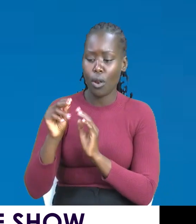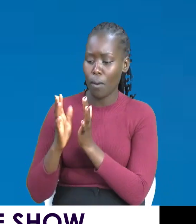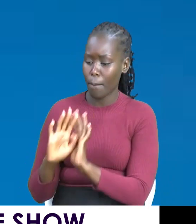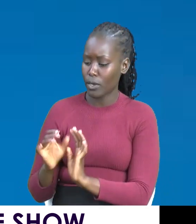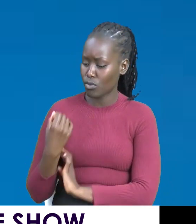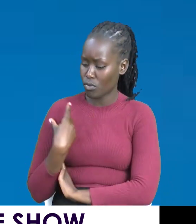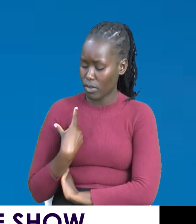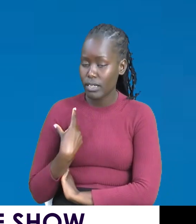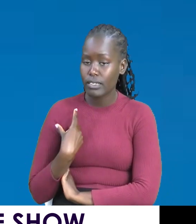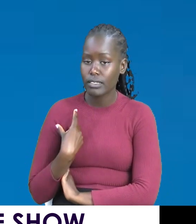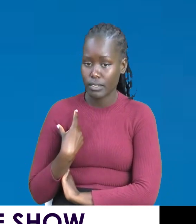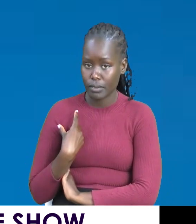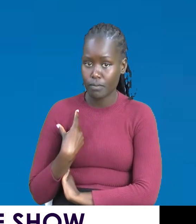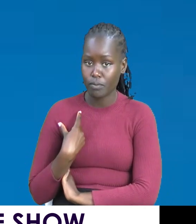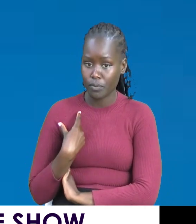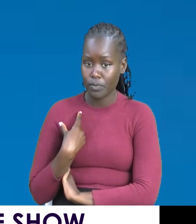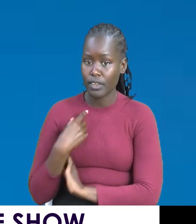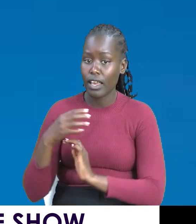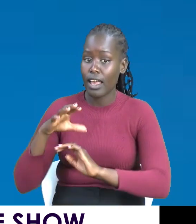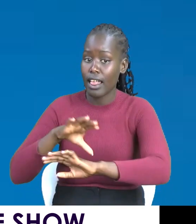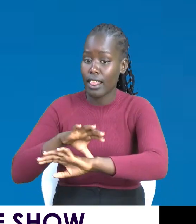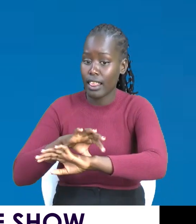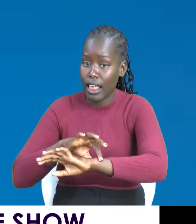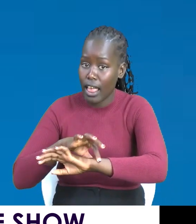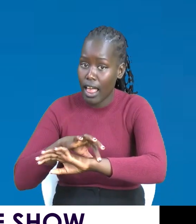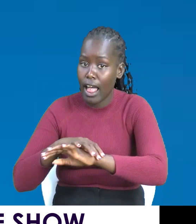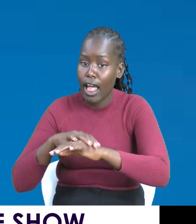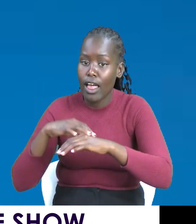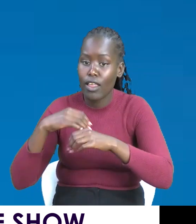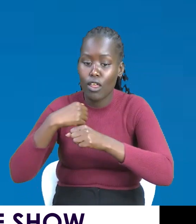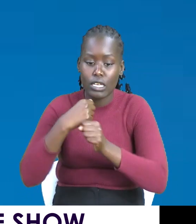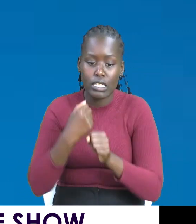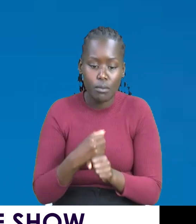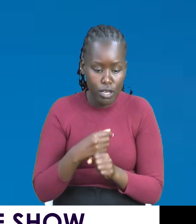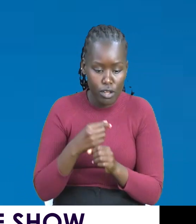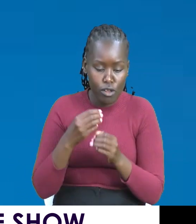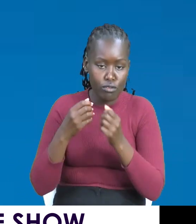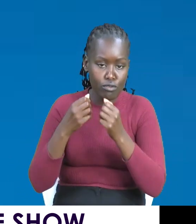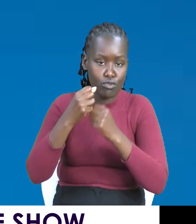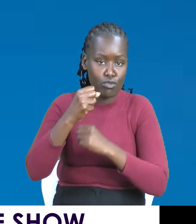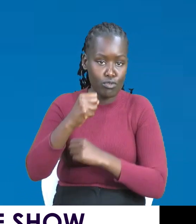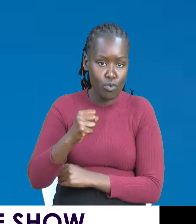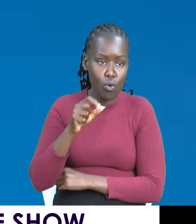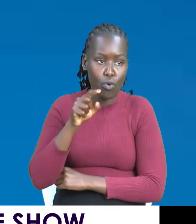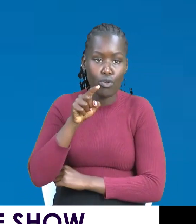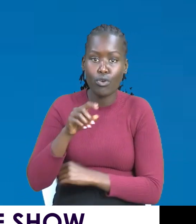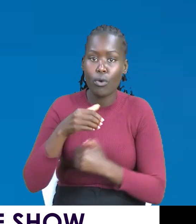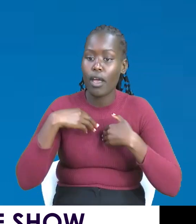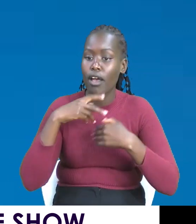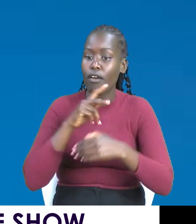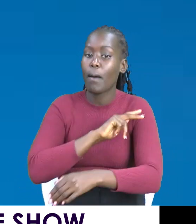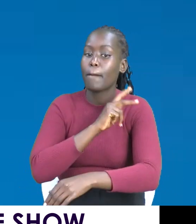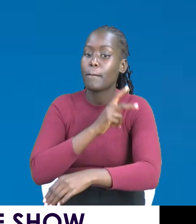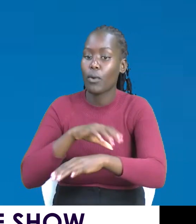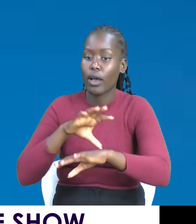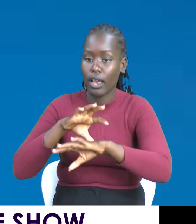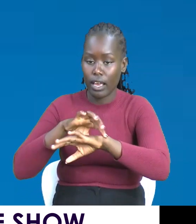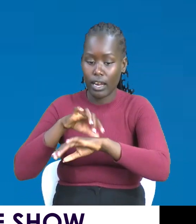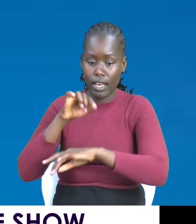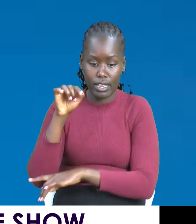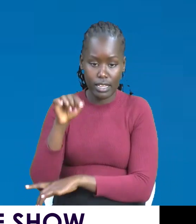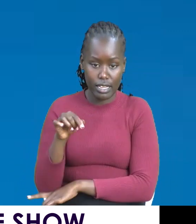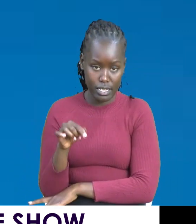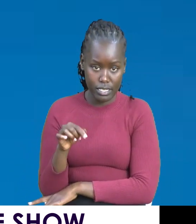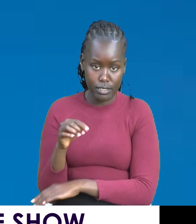will understand it. The earth was formed to hold you. There is power in this earth